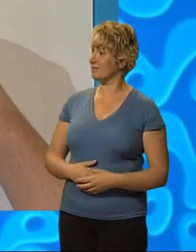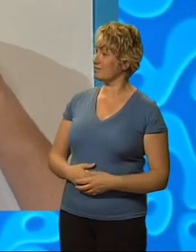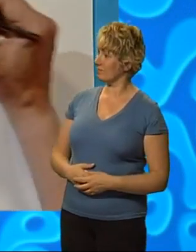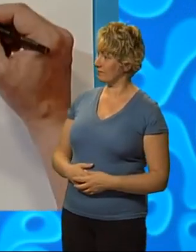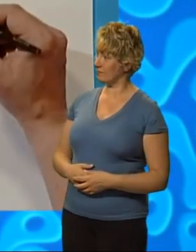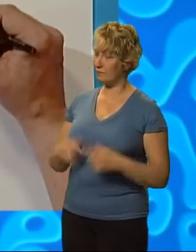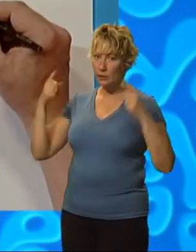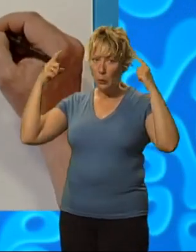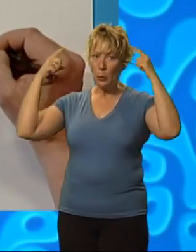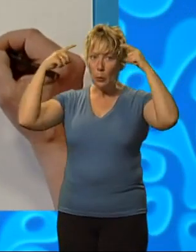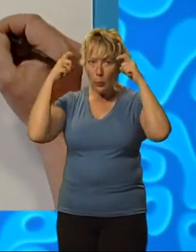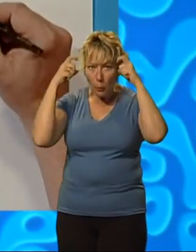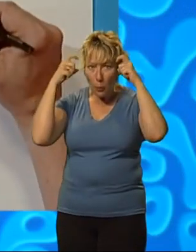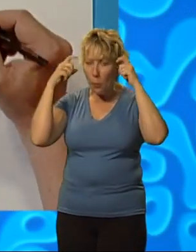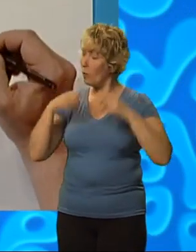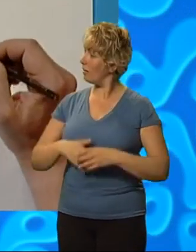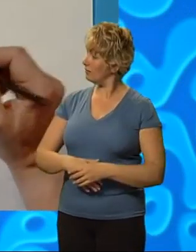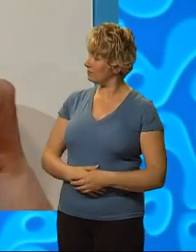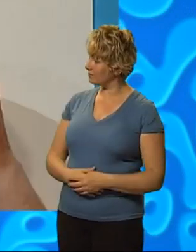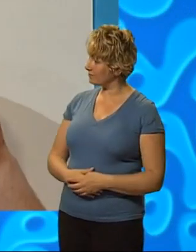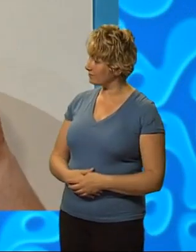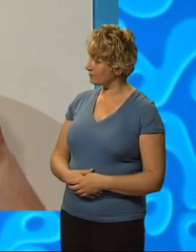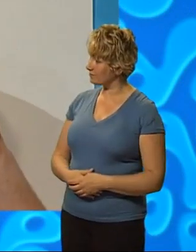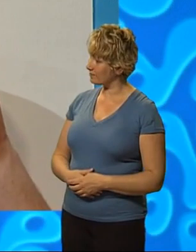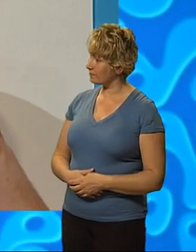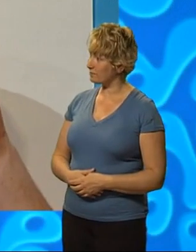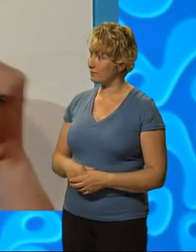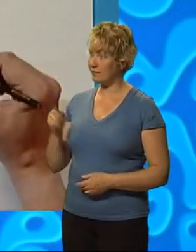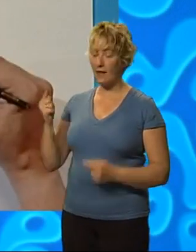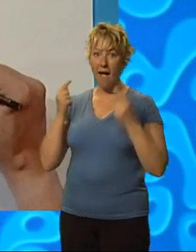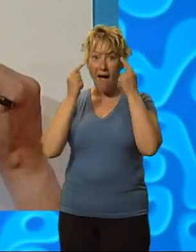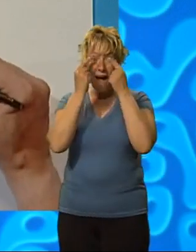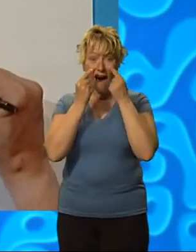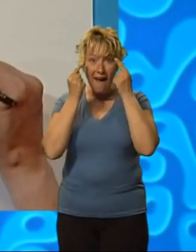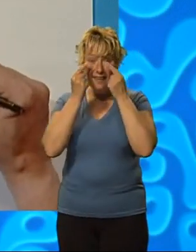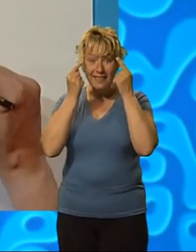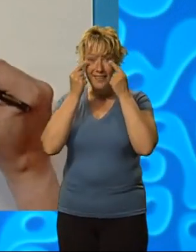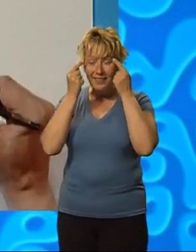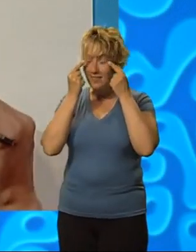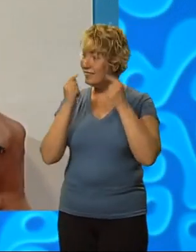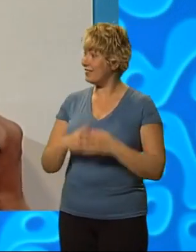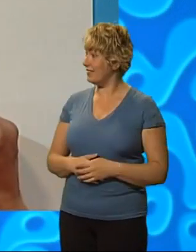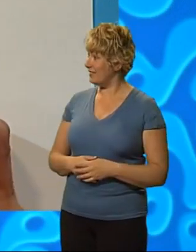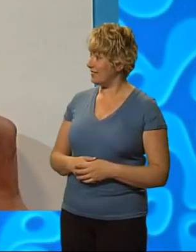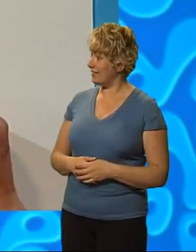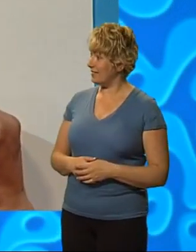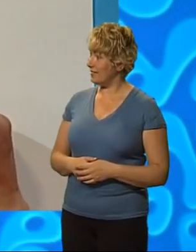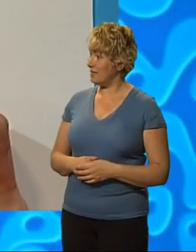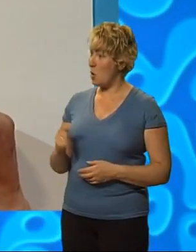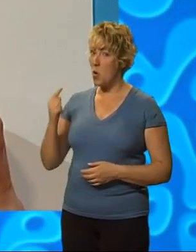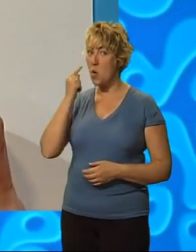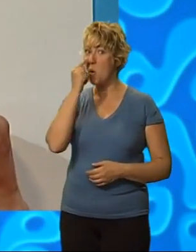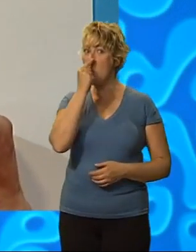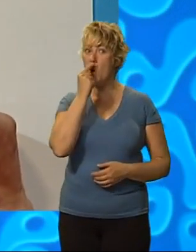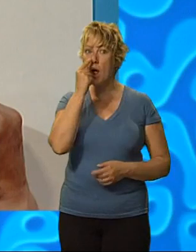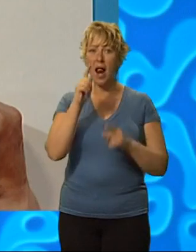and there's the inner ear there. Now, his eyes go there, and his nose looks